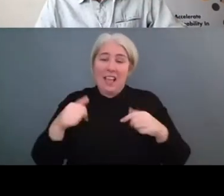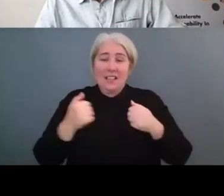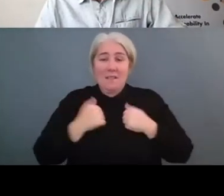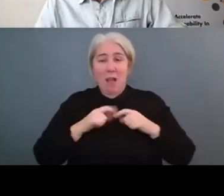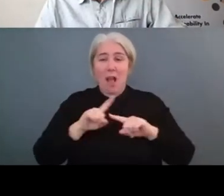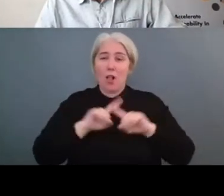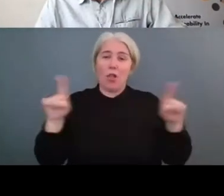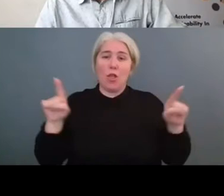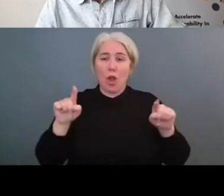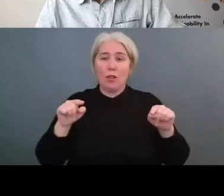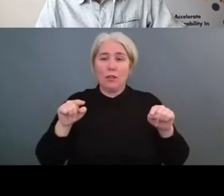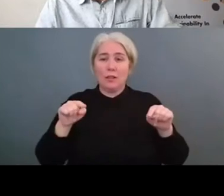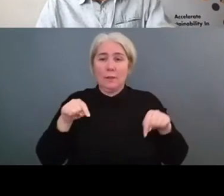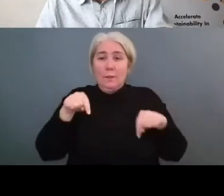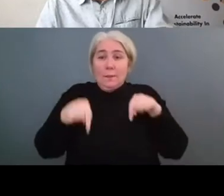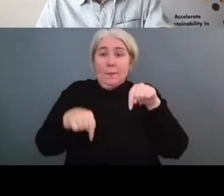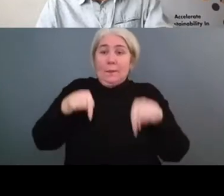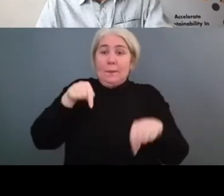response.